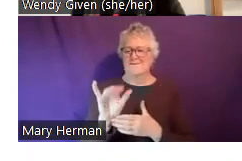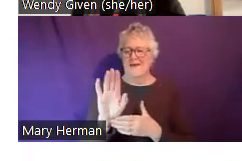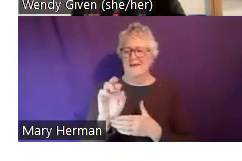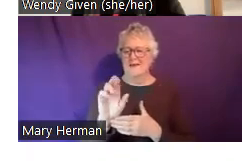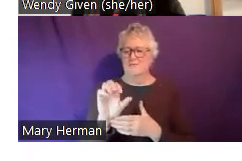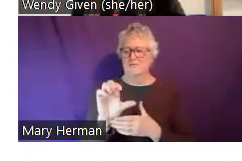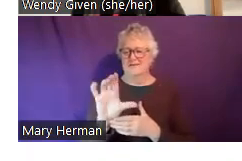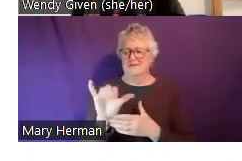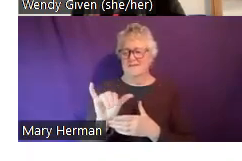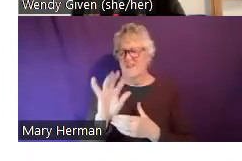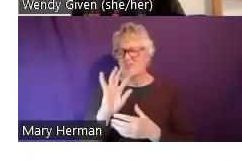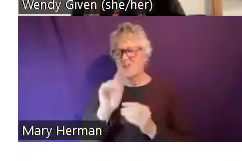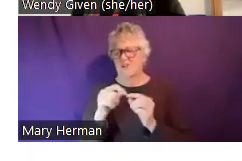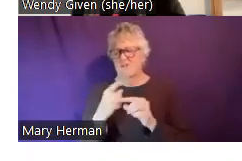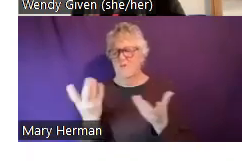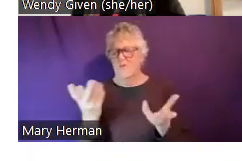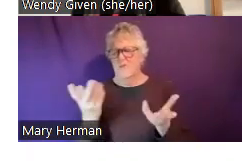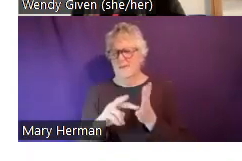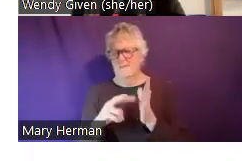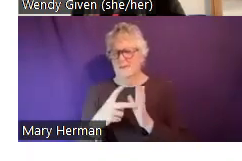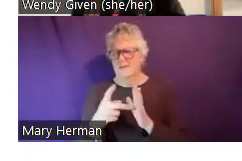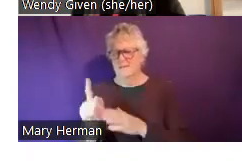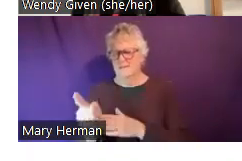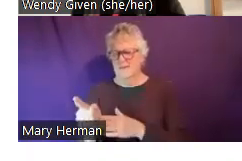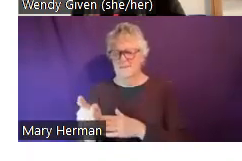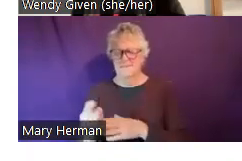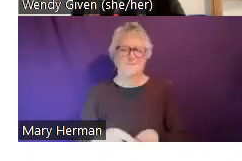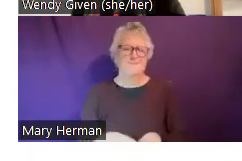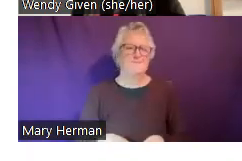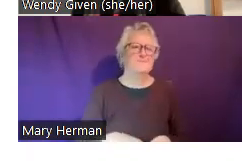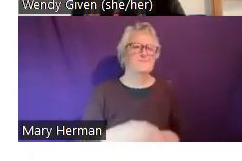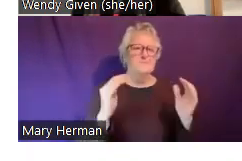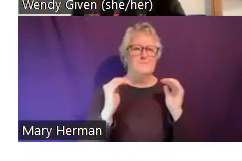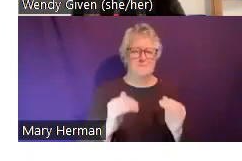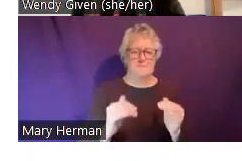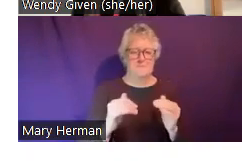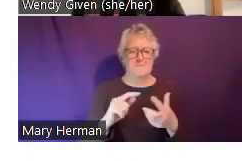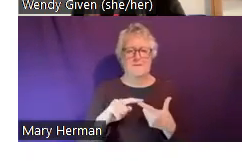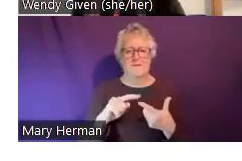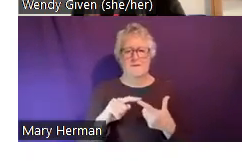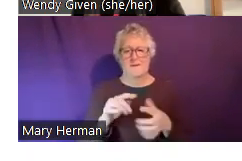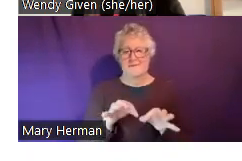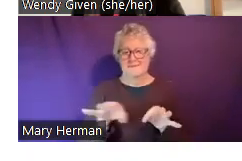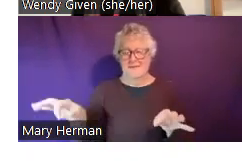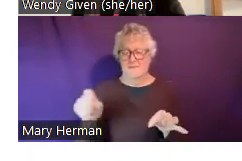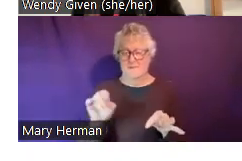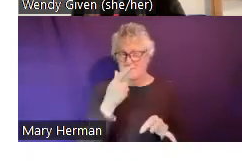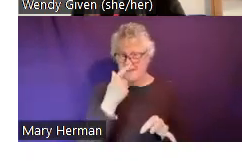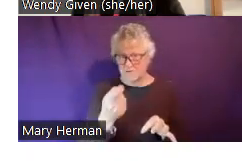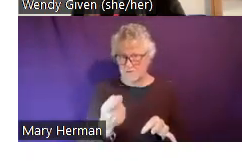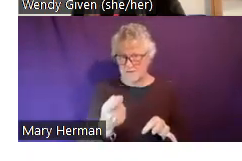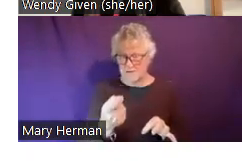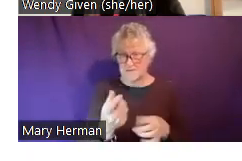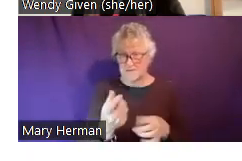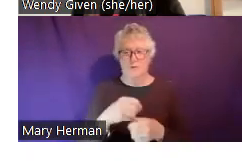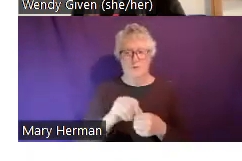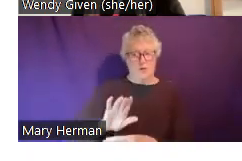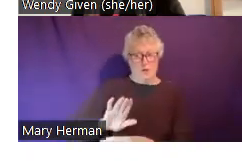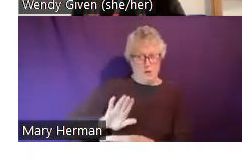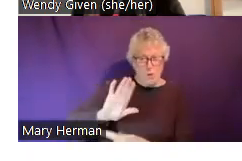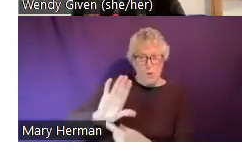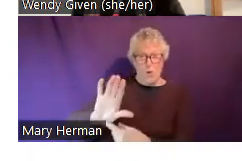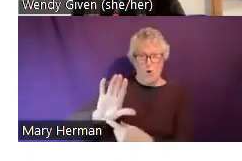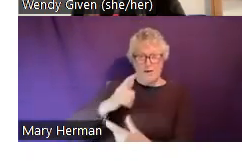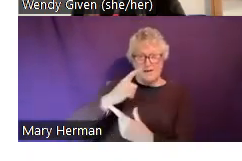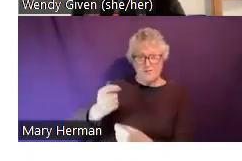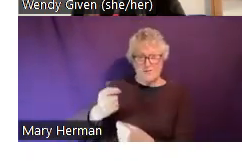moment. And then the statement of interest to include your own interest, as well as